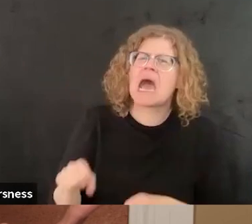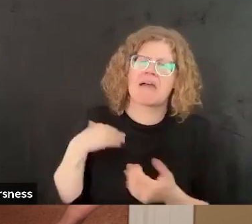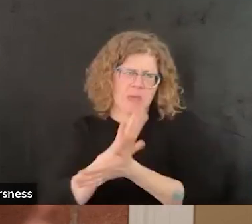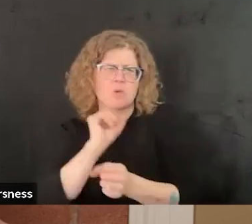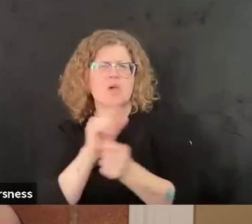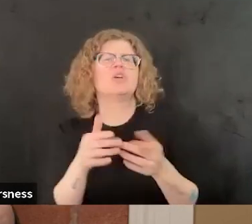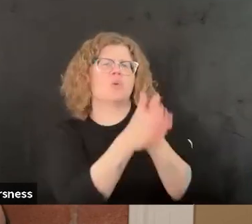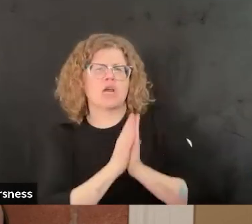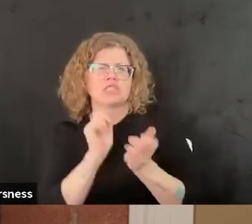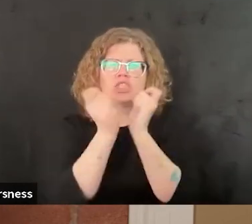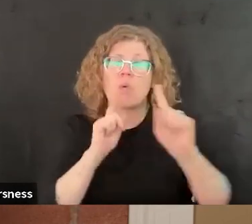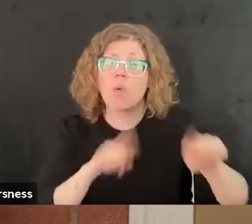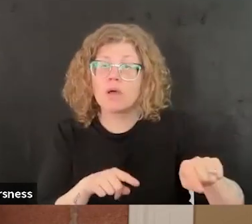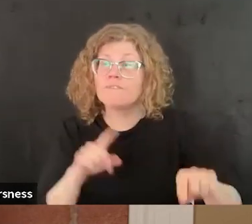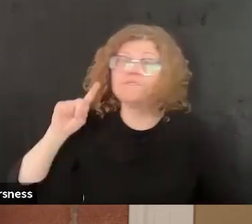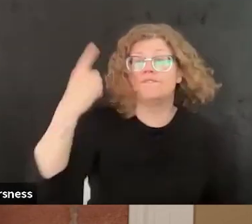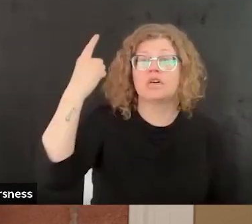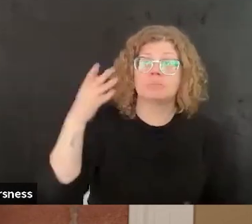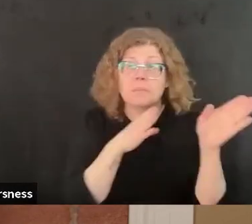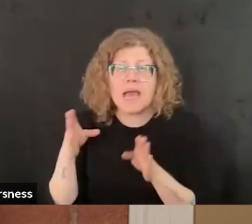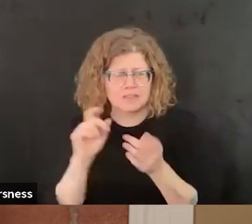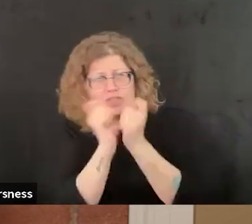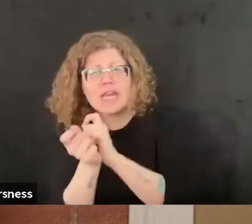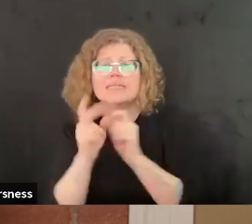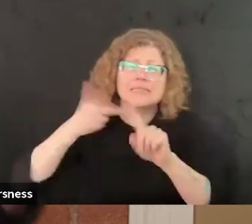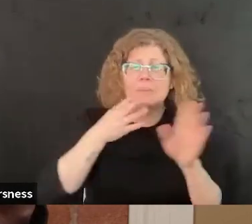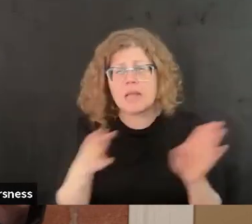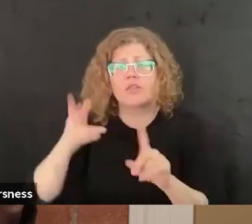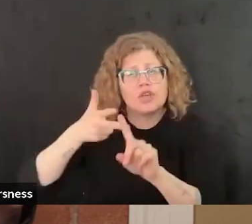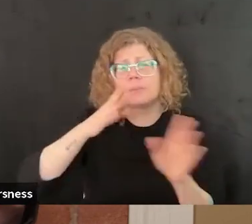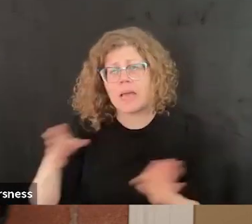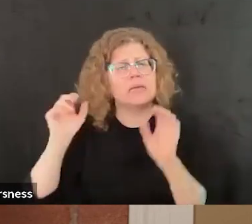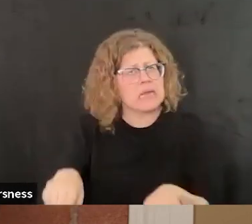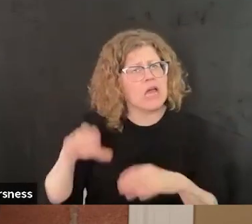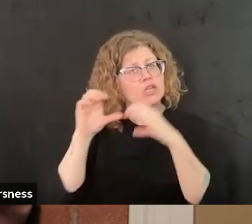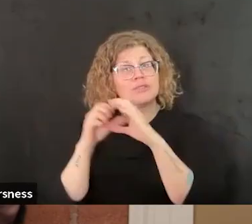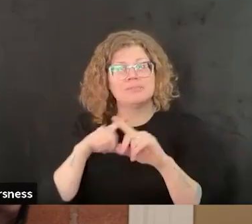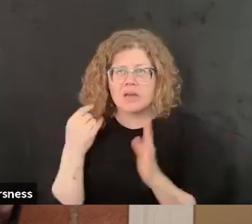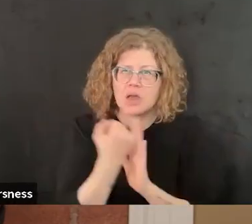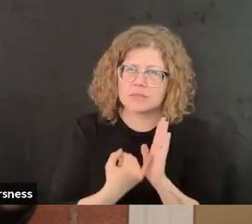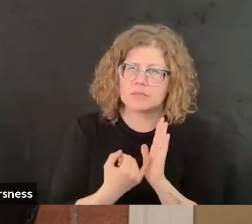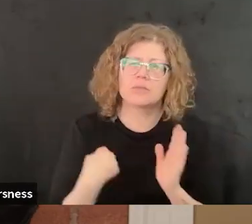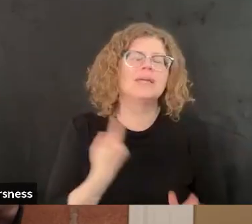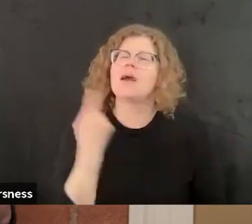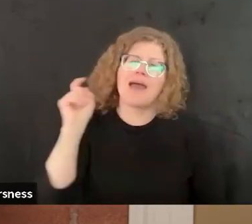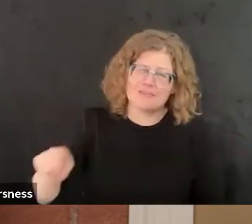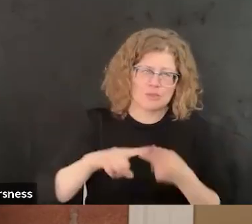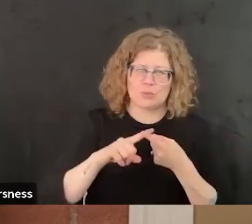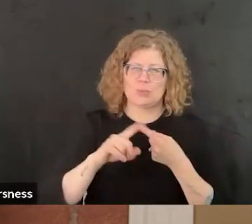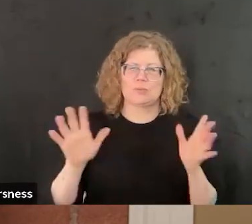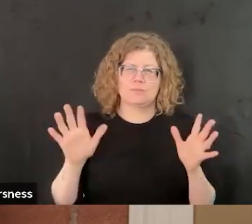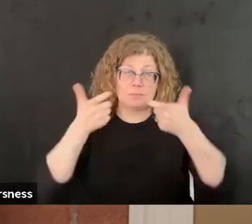apply for a change order in order to do what it was originally planned, within public art, we frequently have to scale